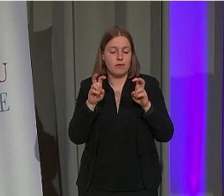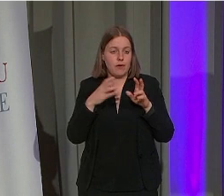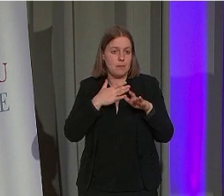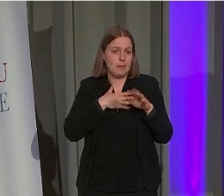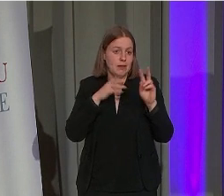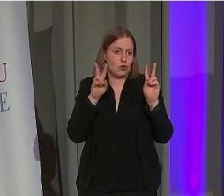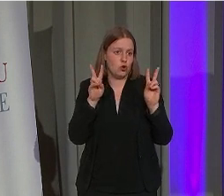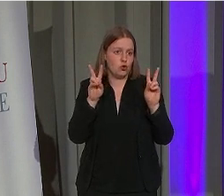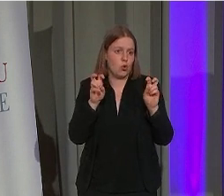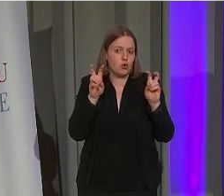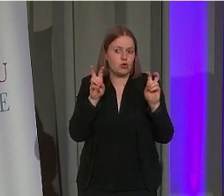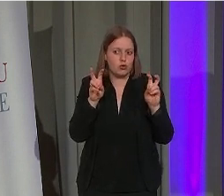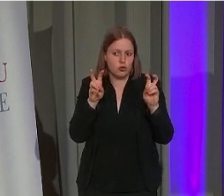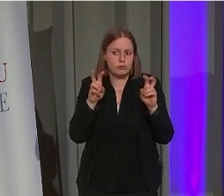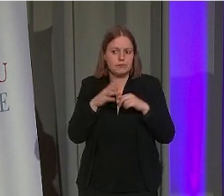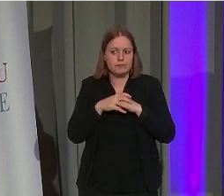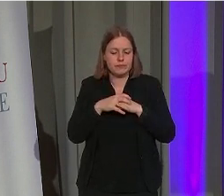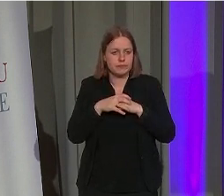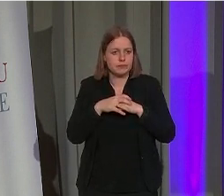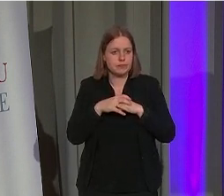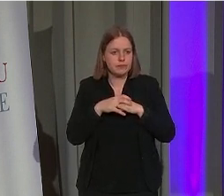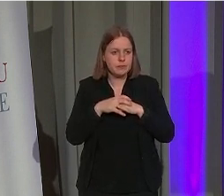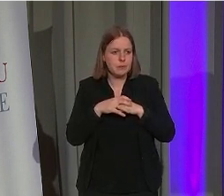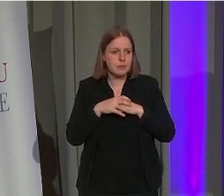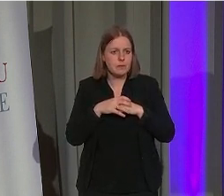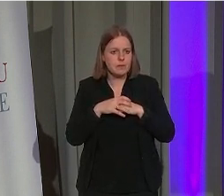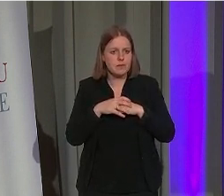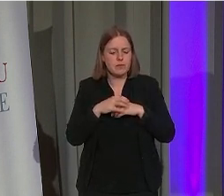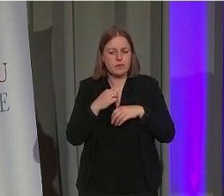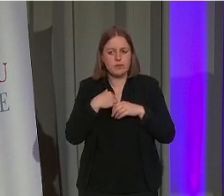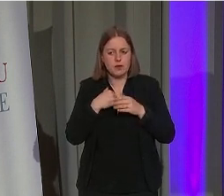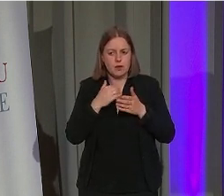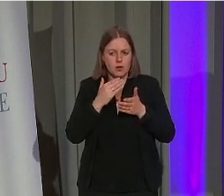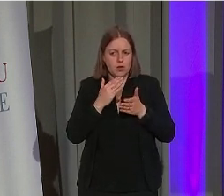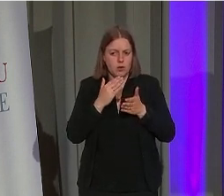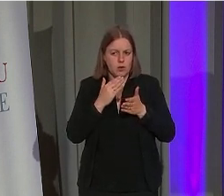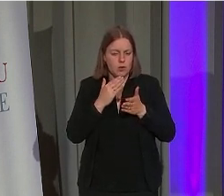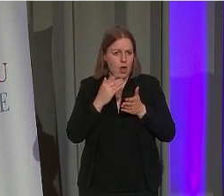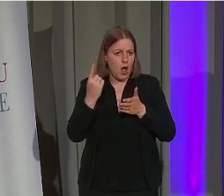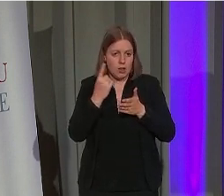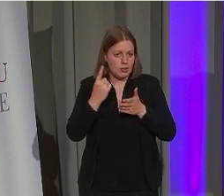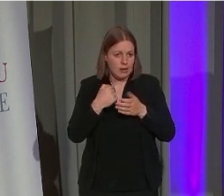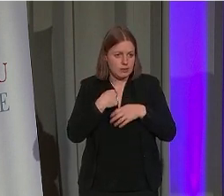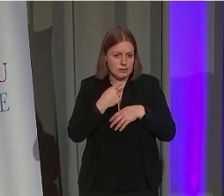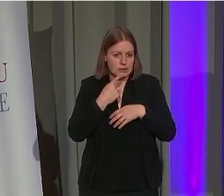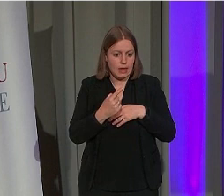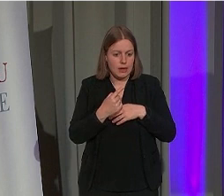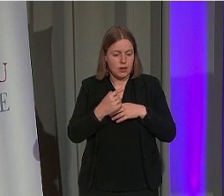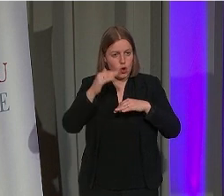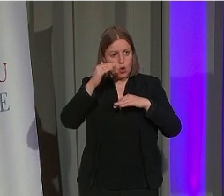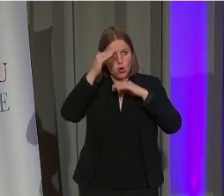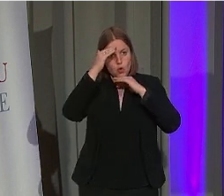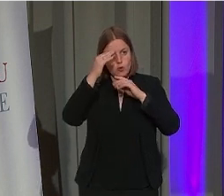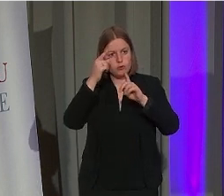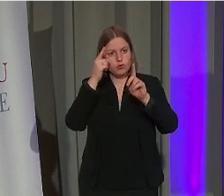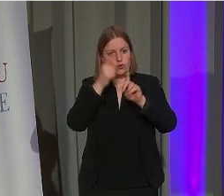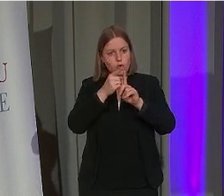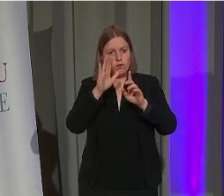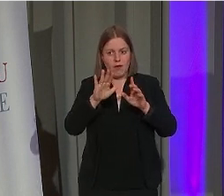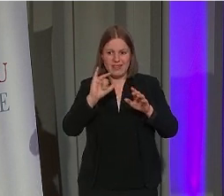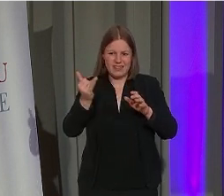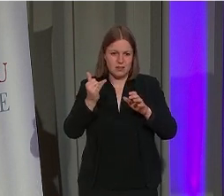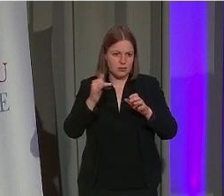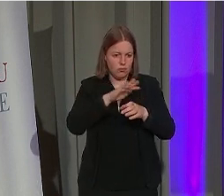said. This is a quote from me in the annual report, and there I